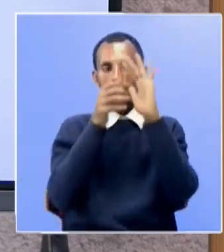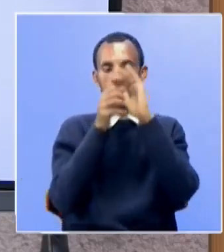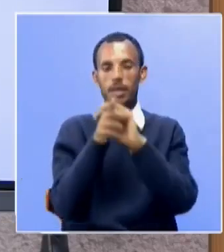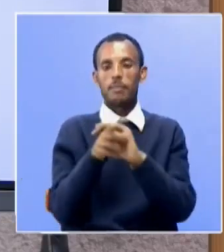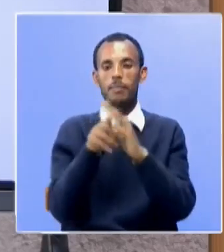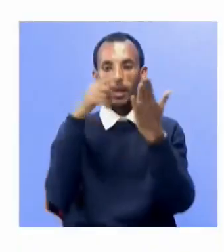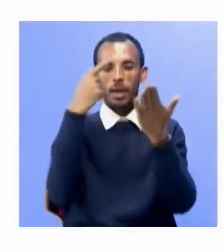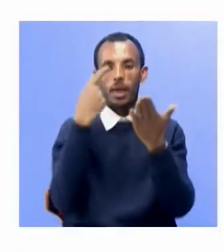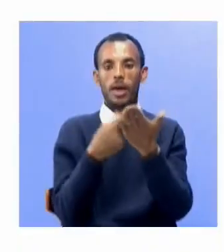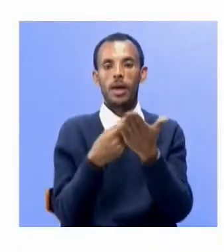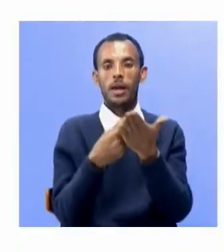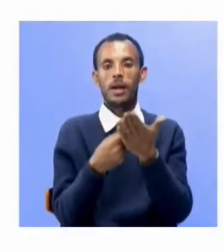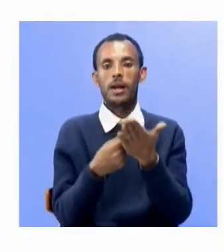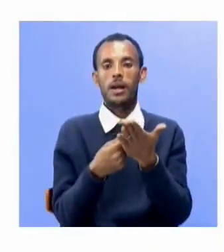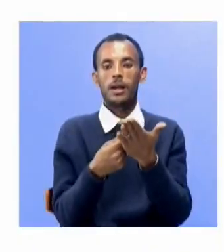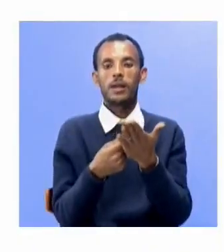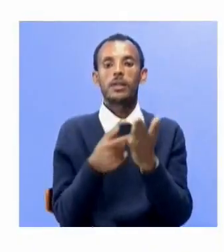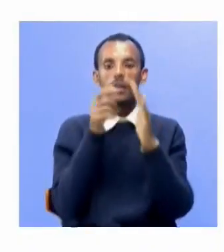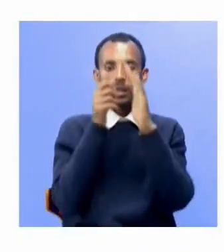here, example.